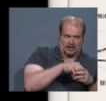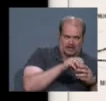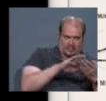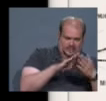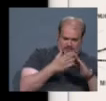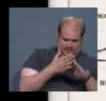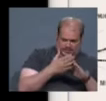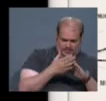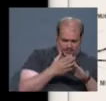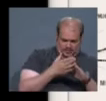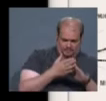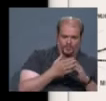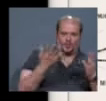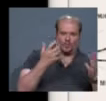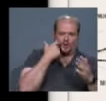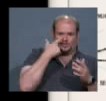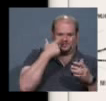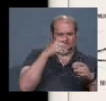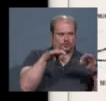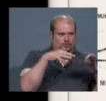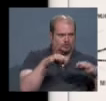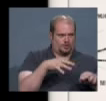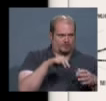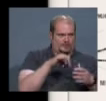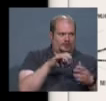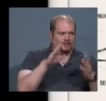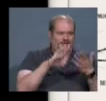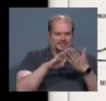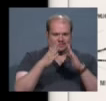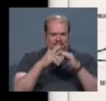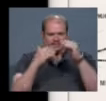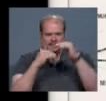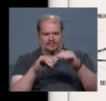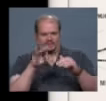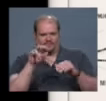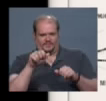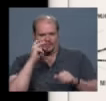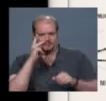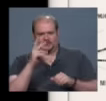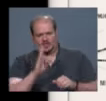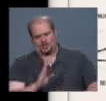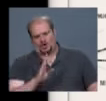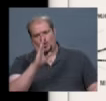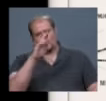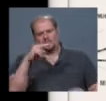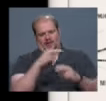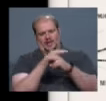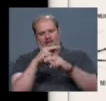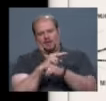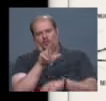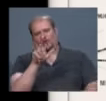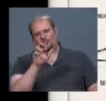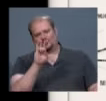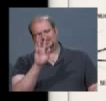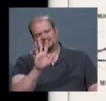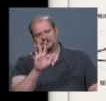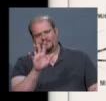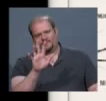city, the one you just described. The city limits, as you can see, go up Highway